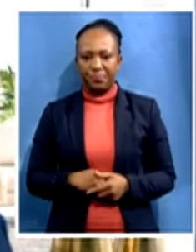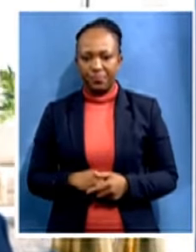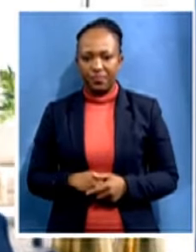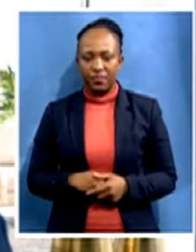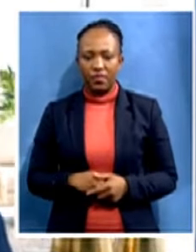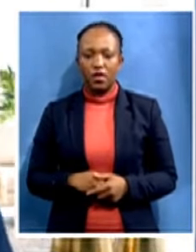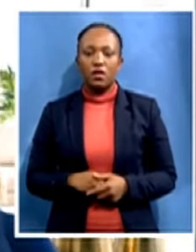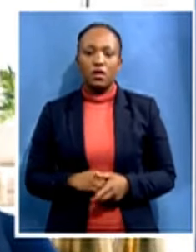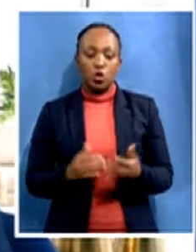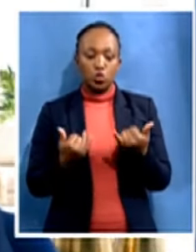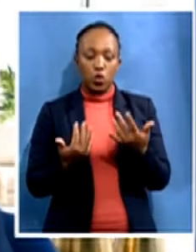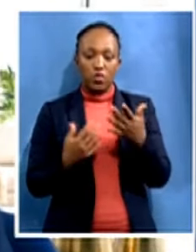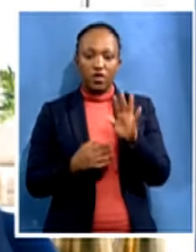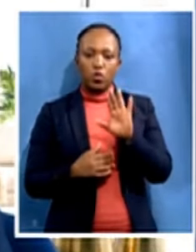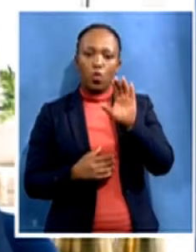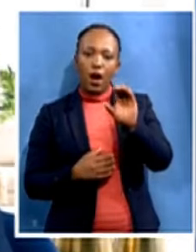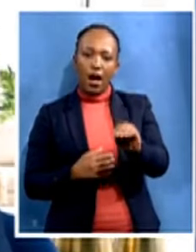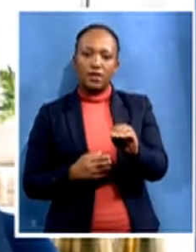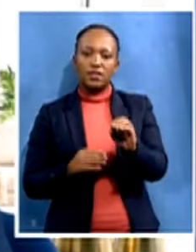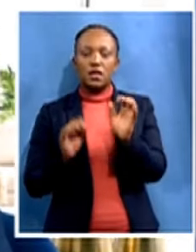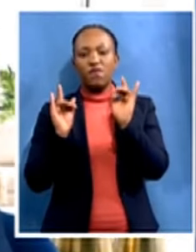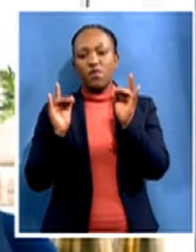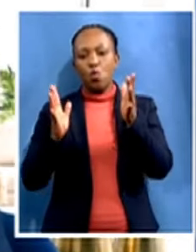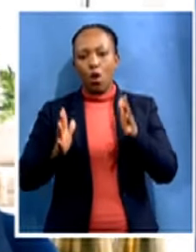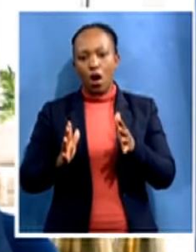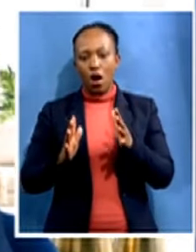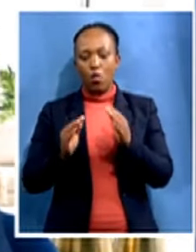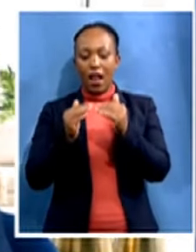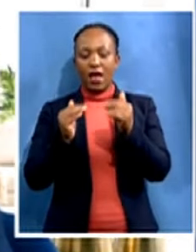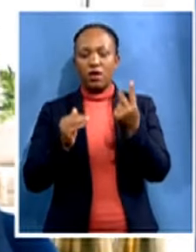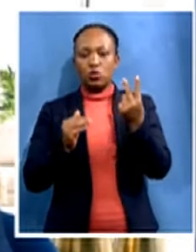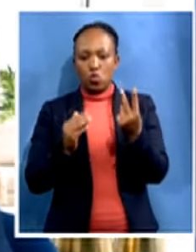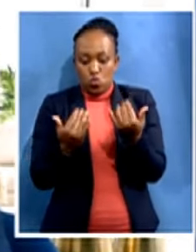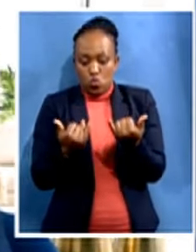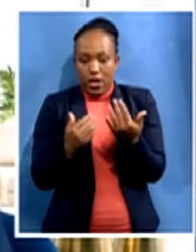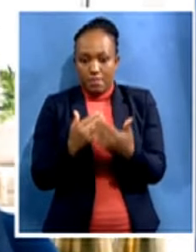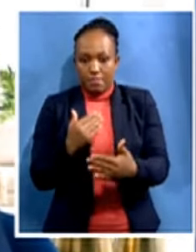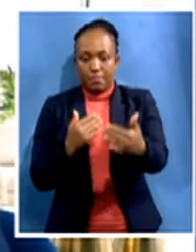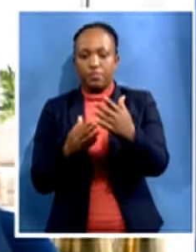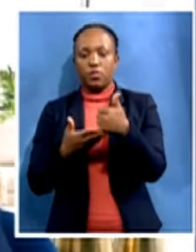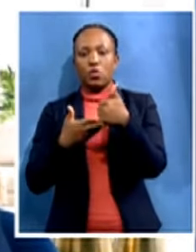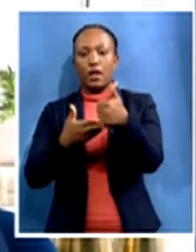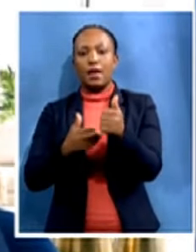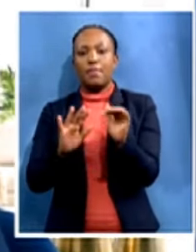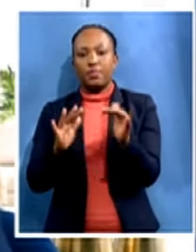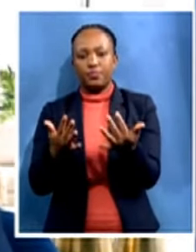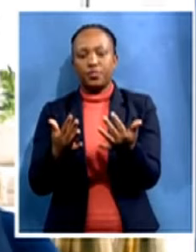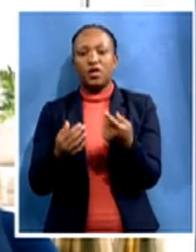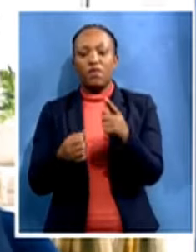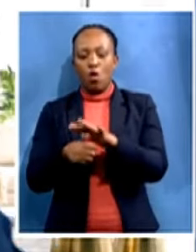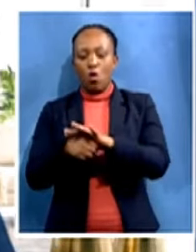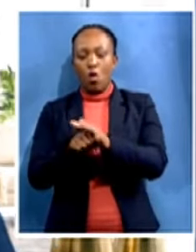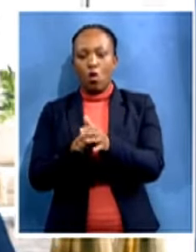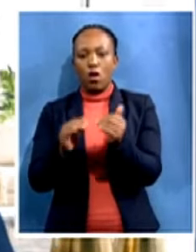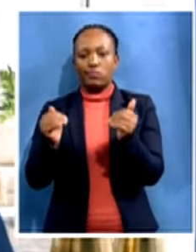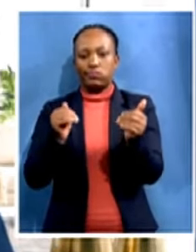level 2, just in terms of how this will help in terms of the runaway infection rate in the country. What are